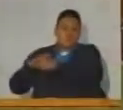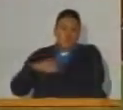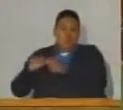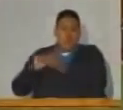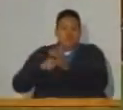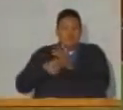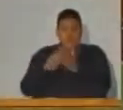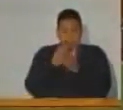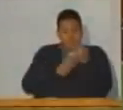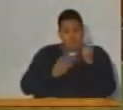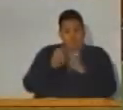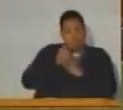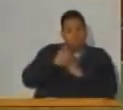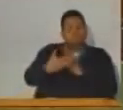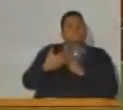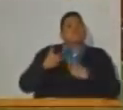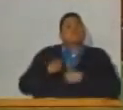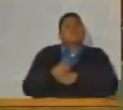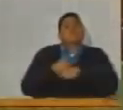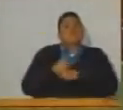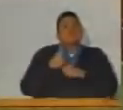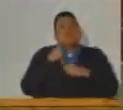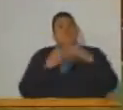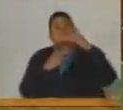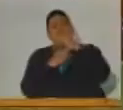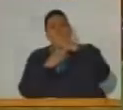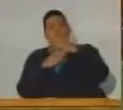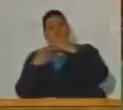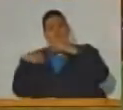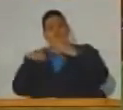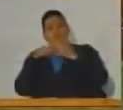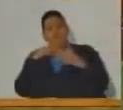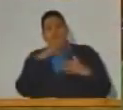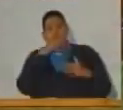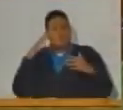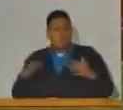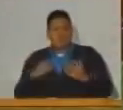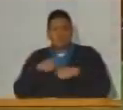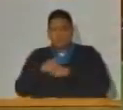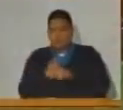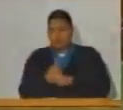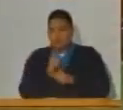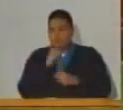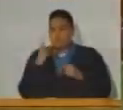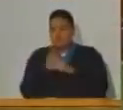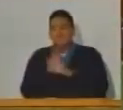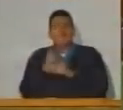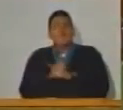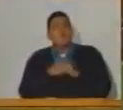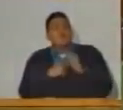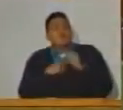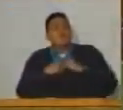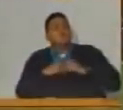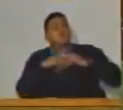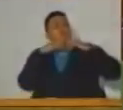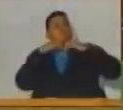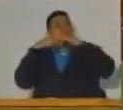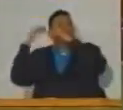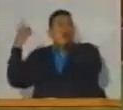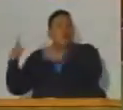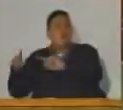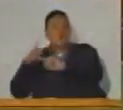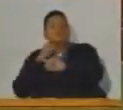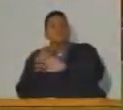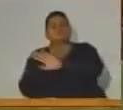the expanded production of primary agricultural products and the appropriate infrastructure to move up the